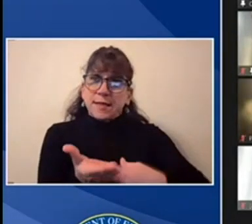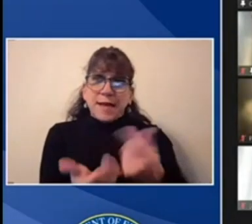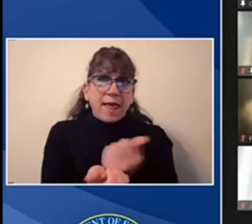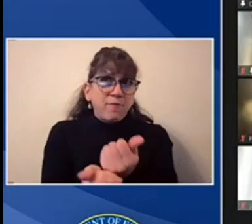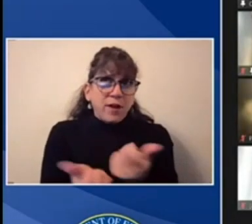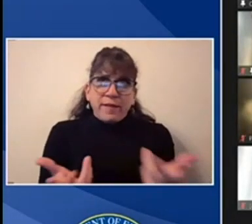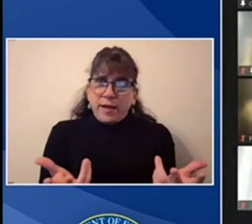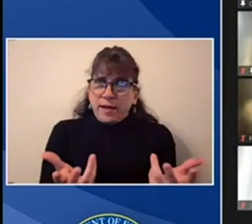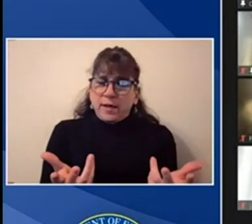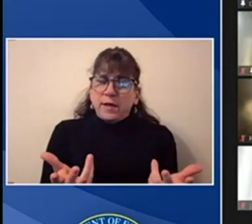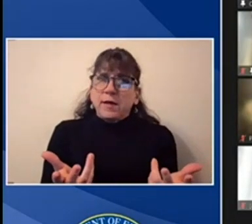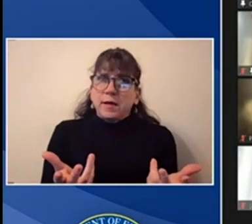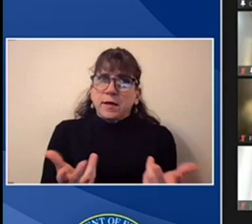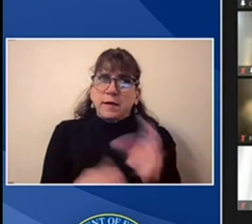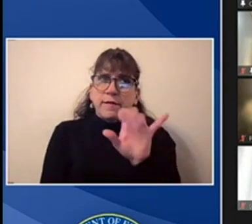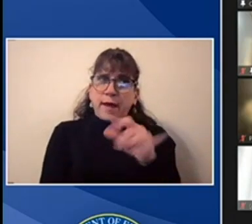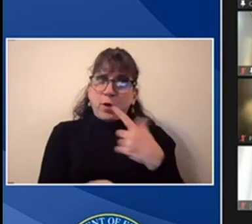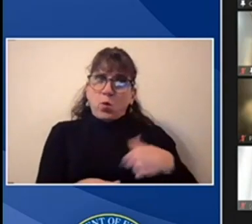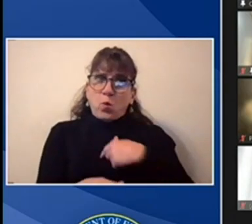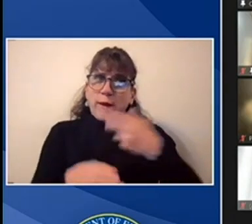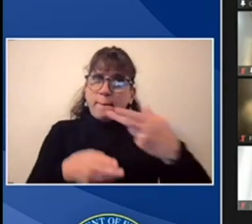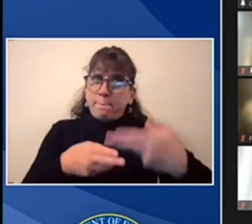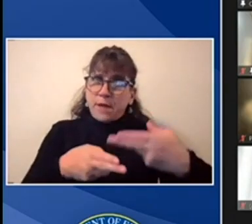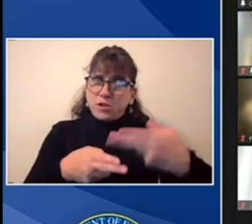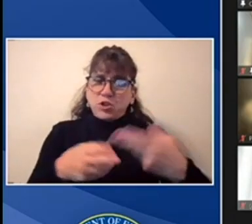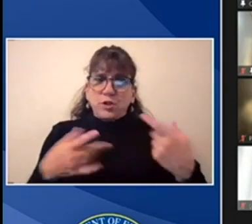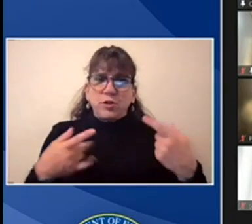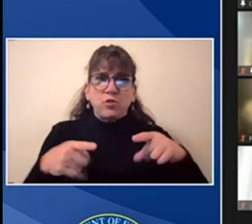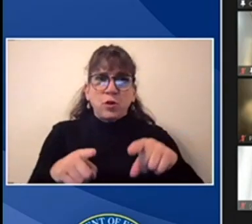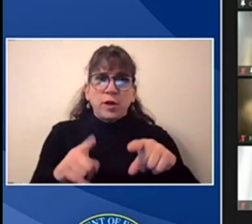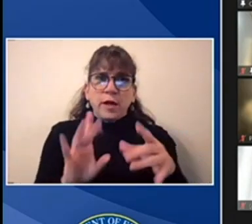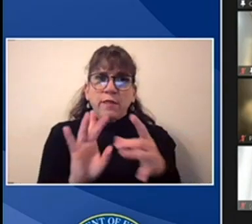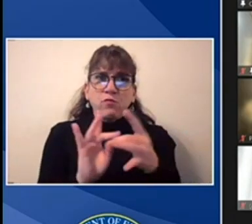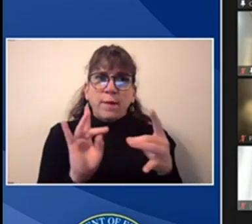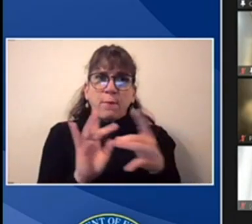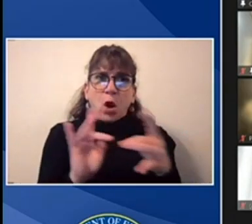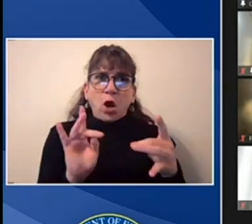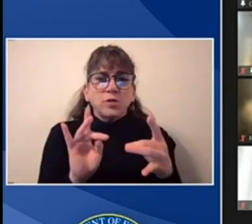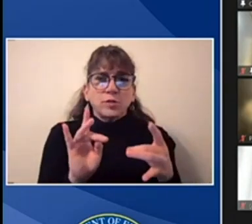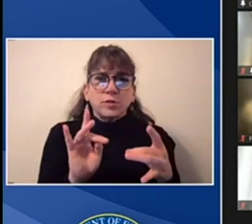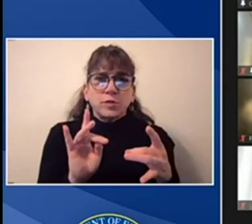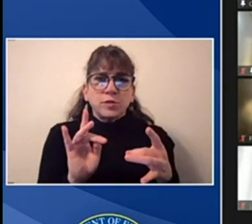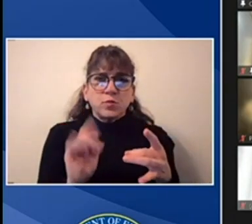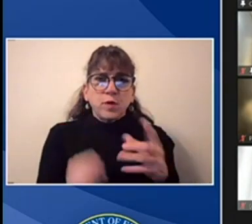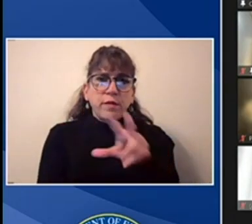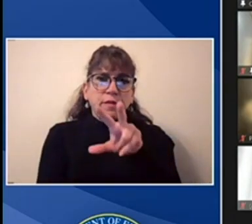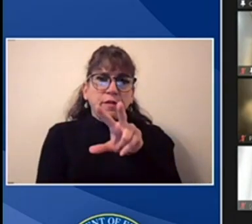everything that we mentioned during the remarks with 30,